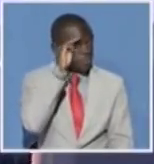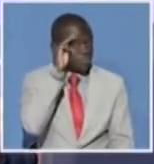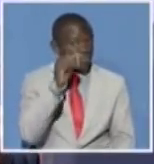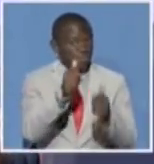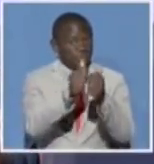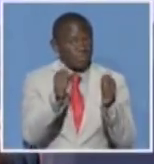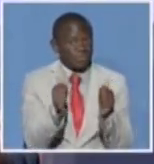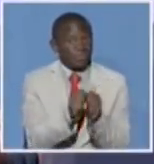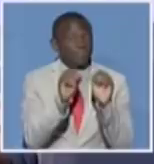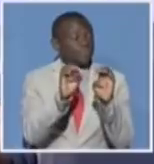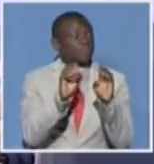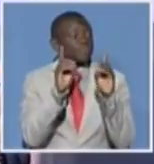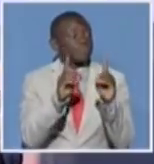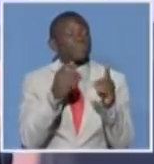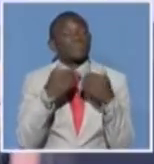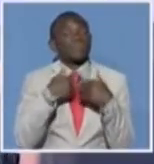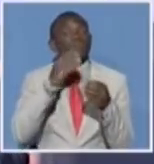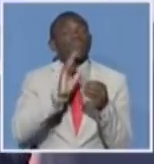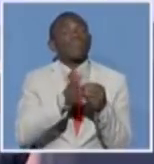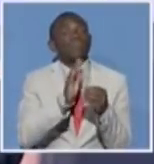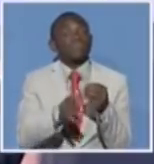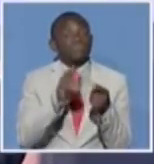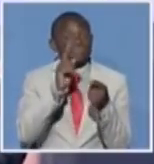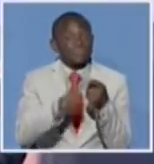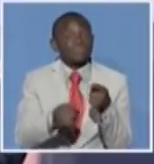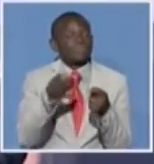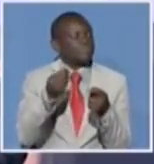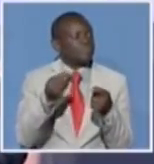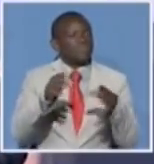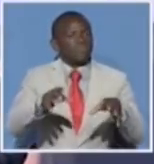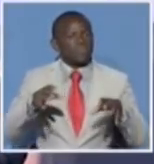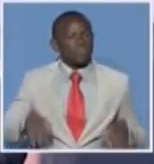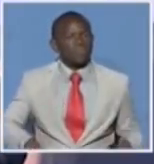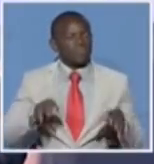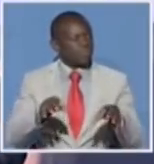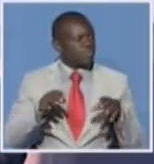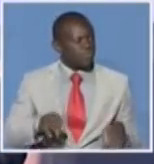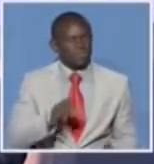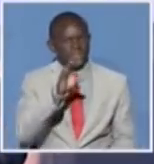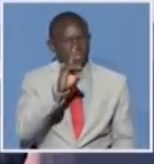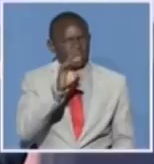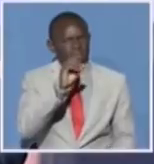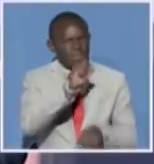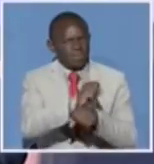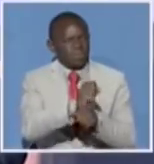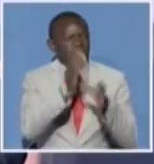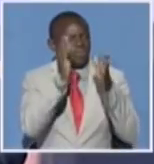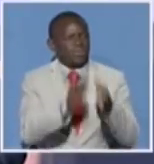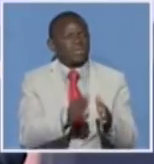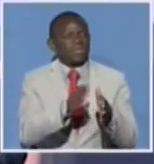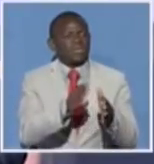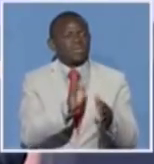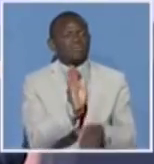First, it was misappropriation of funds with close to 80 staff suspended. And now what people are calling the mother of all scams,